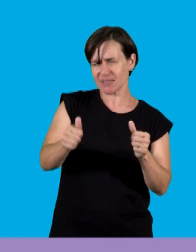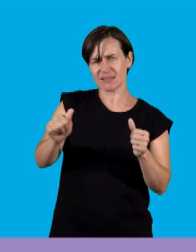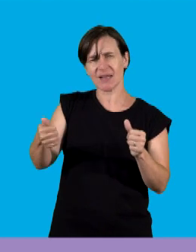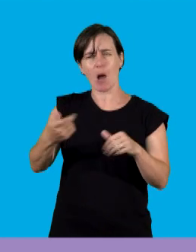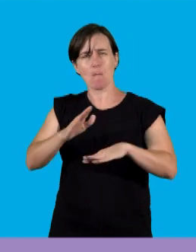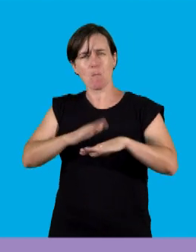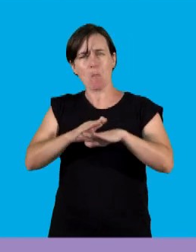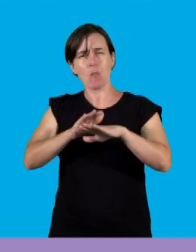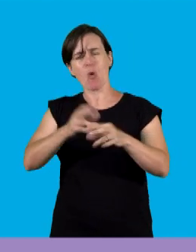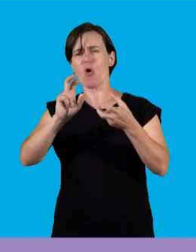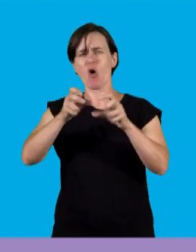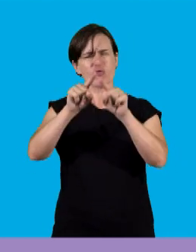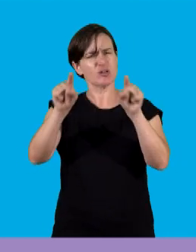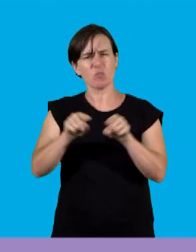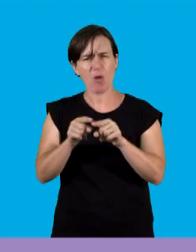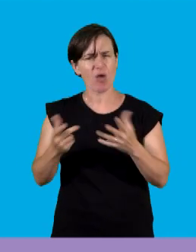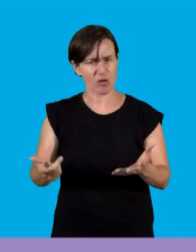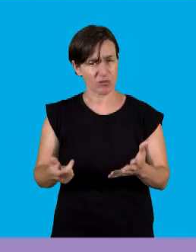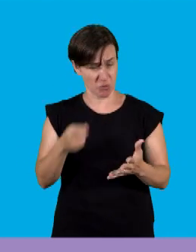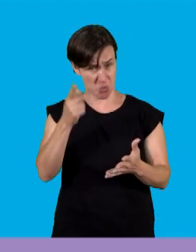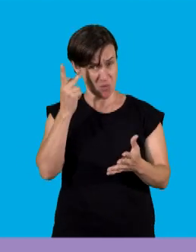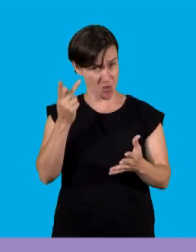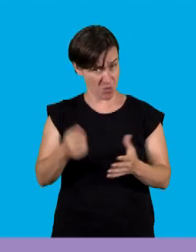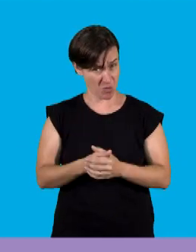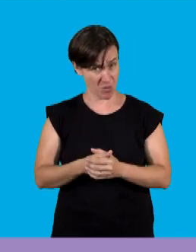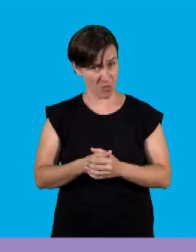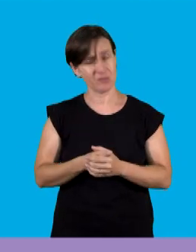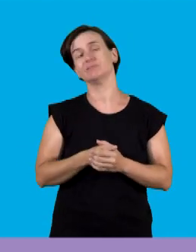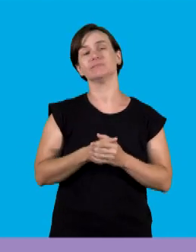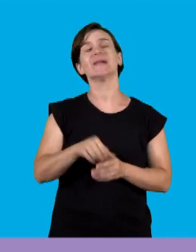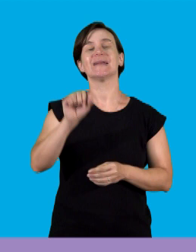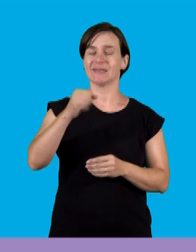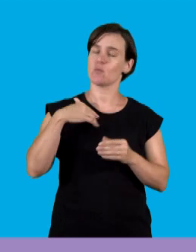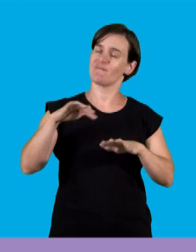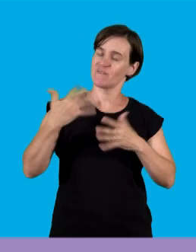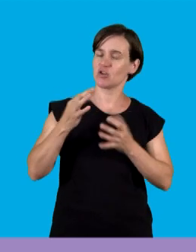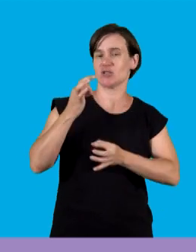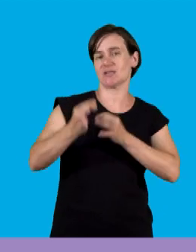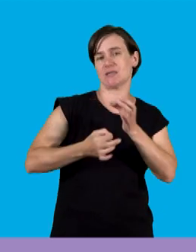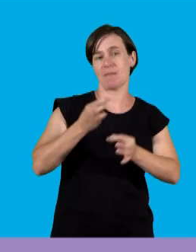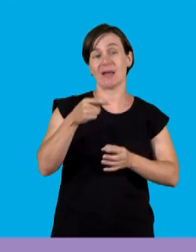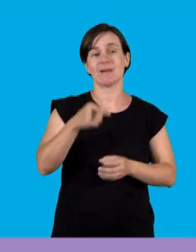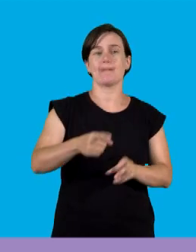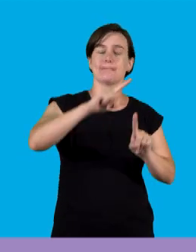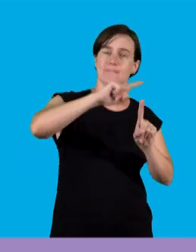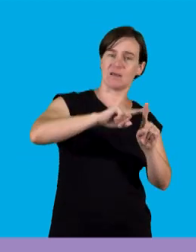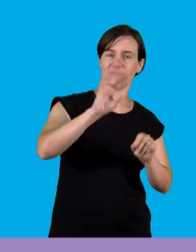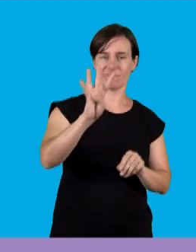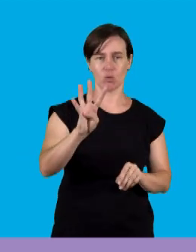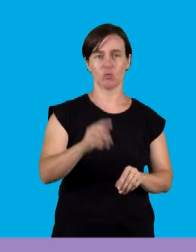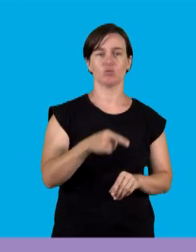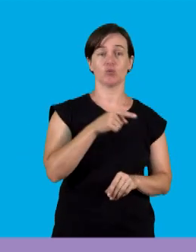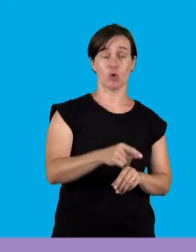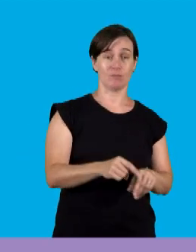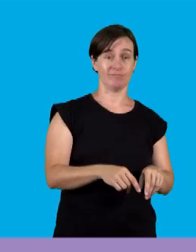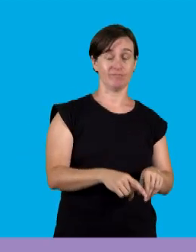from the first figure to the next figure? Yes, as discussed previously, we are adding